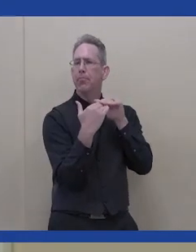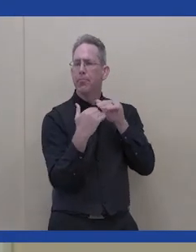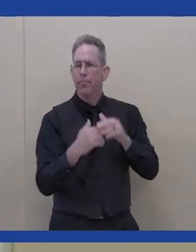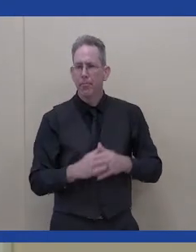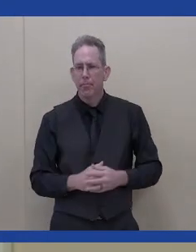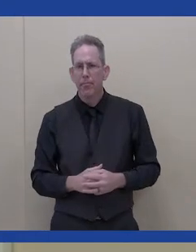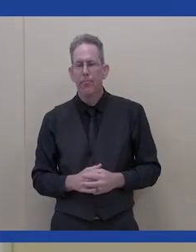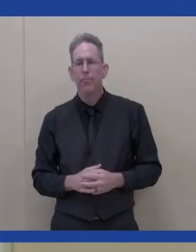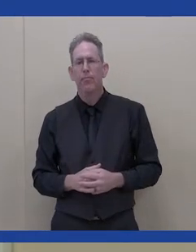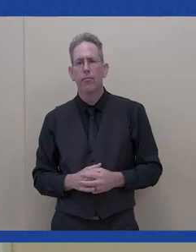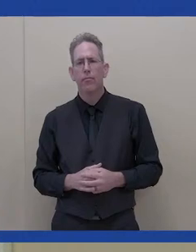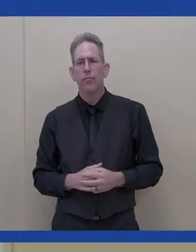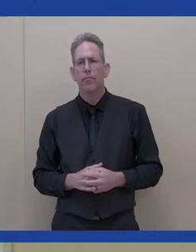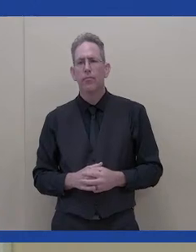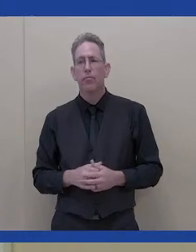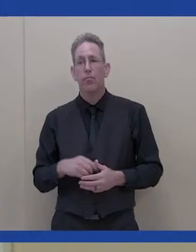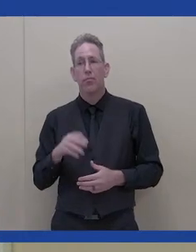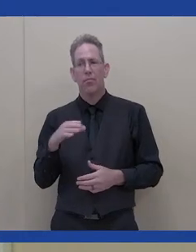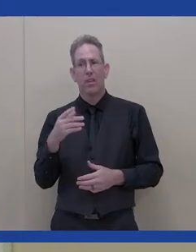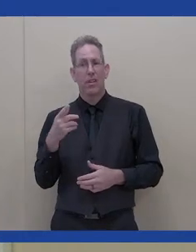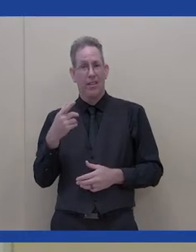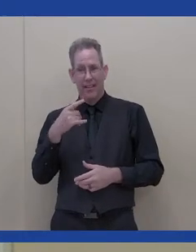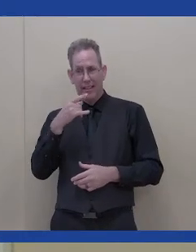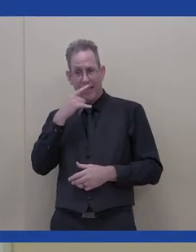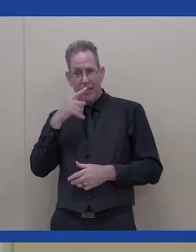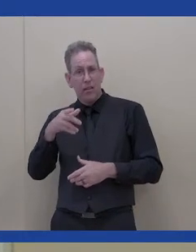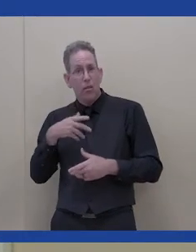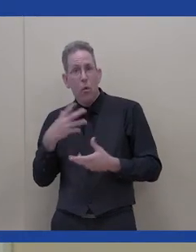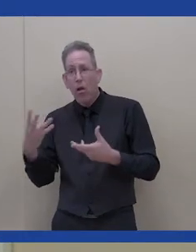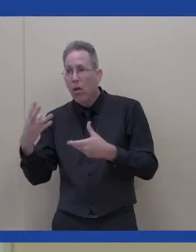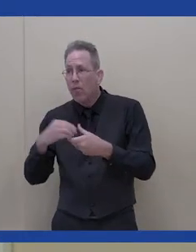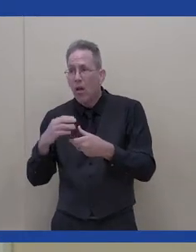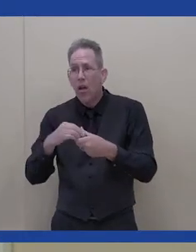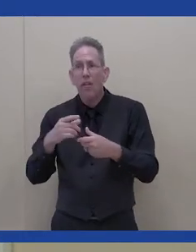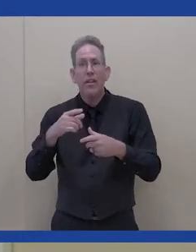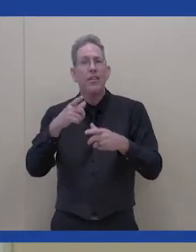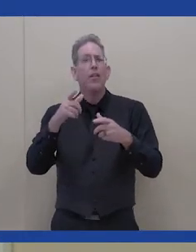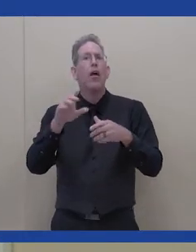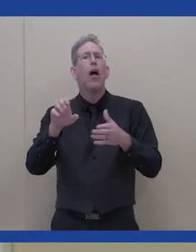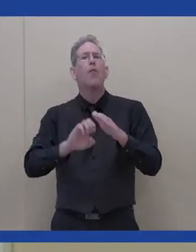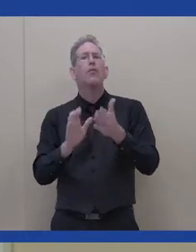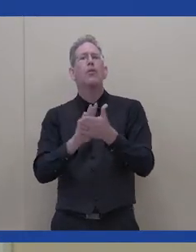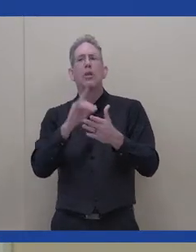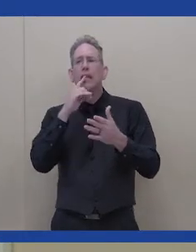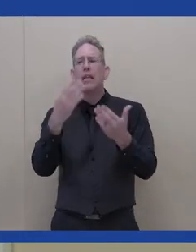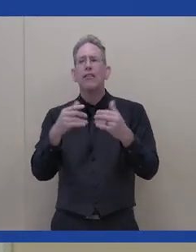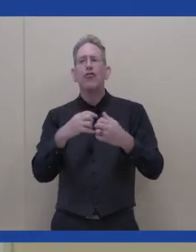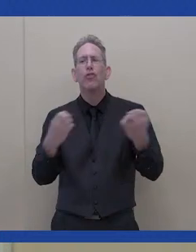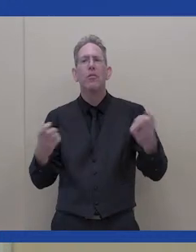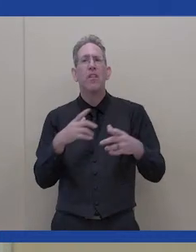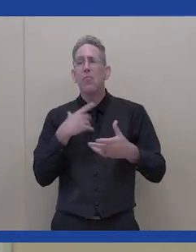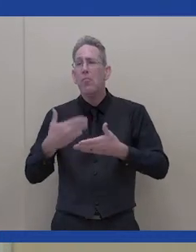way, kids are always welcome in these chambers, at least while I'm here, so make all the noise you need. Don't worry.